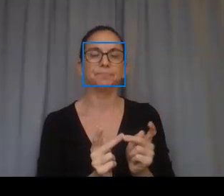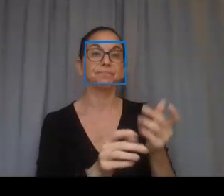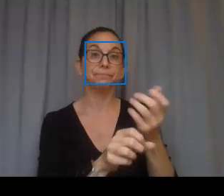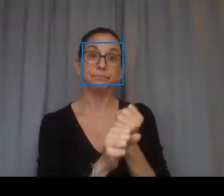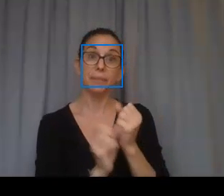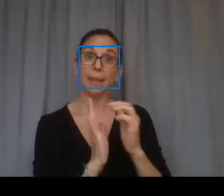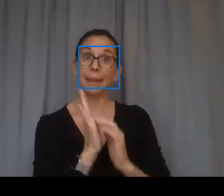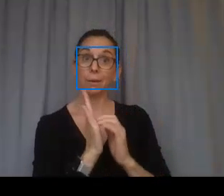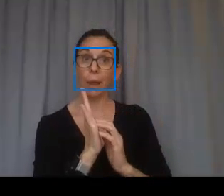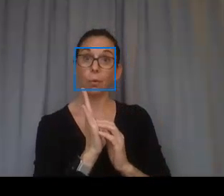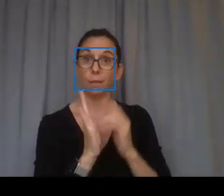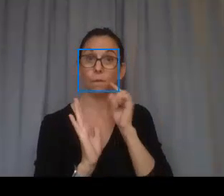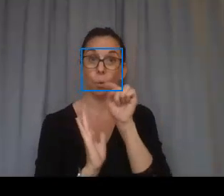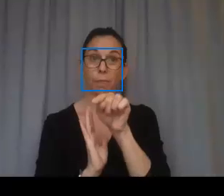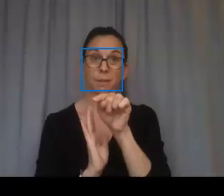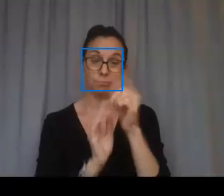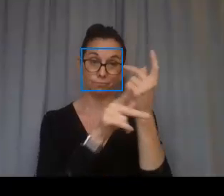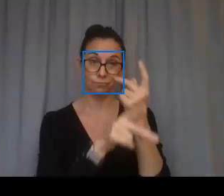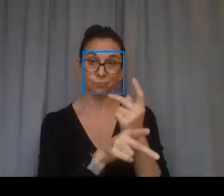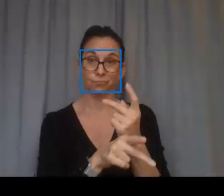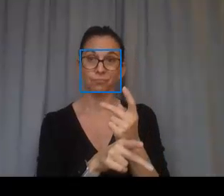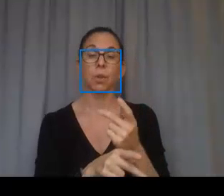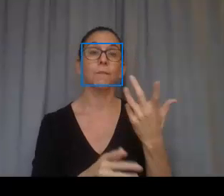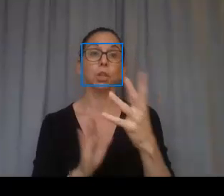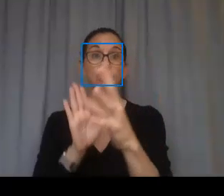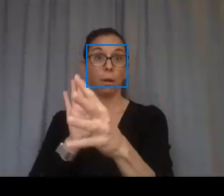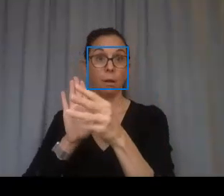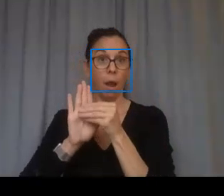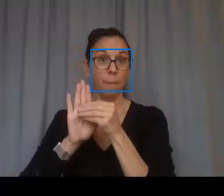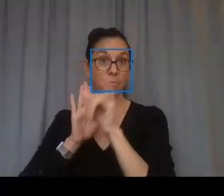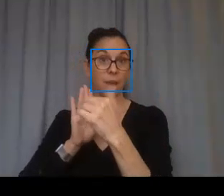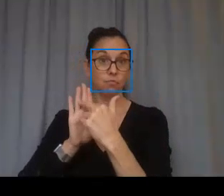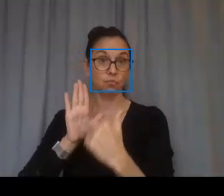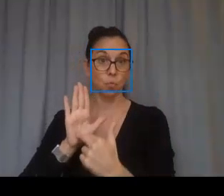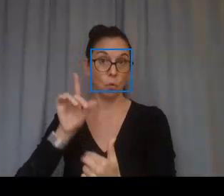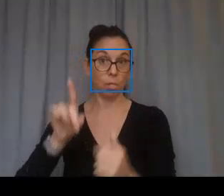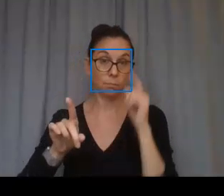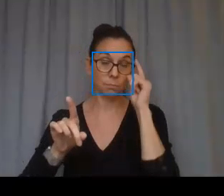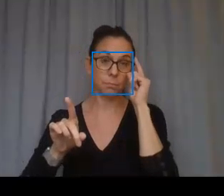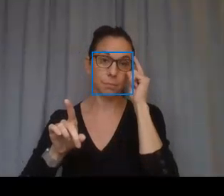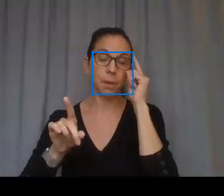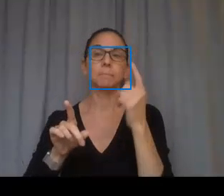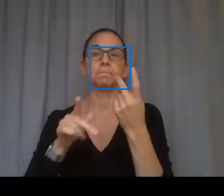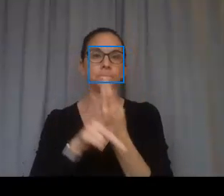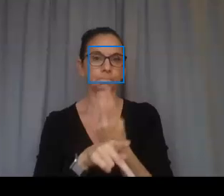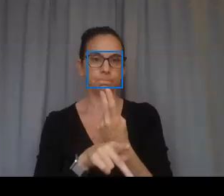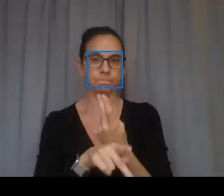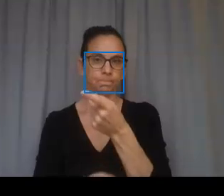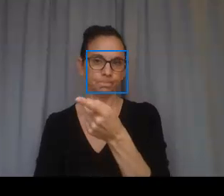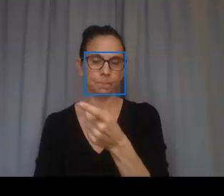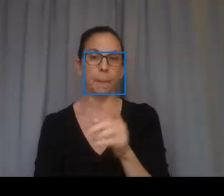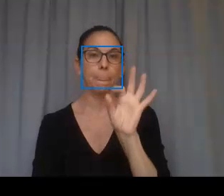calculator for this. Once you've written the rule down, let's go ahead and do this calculation